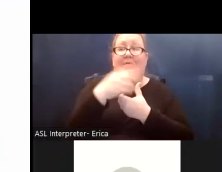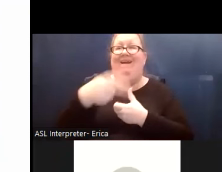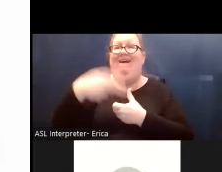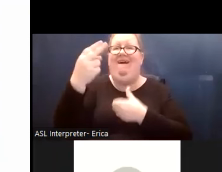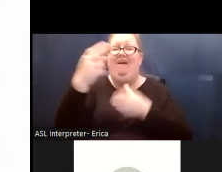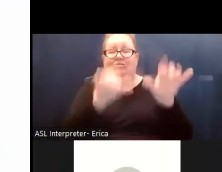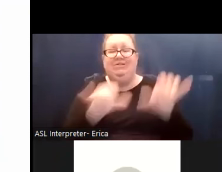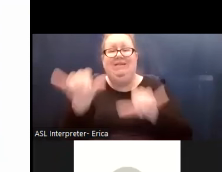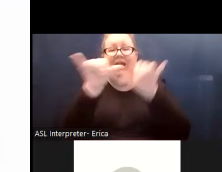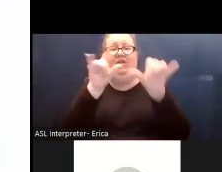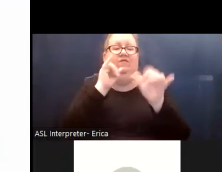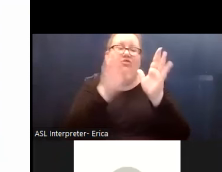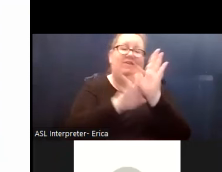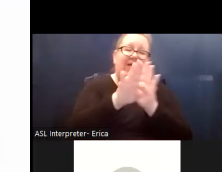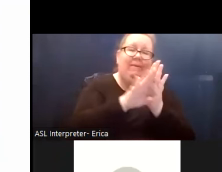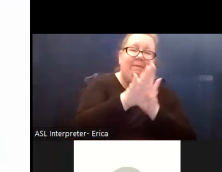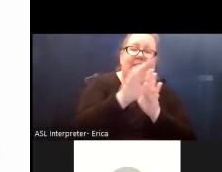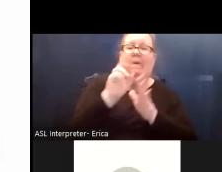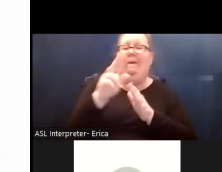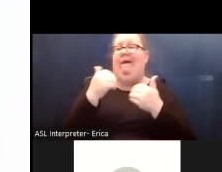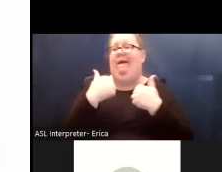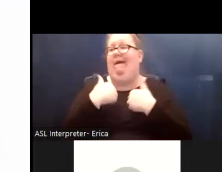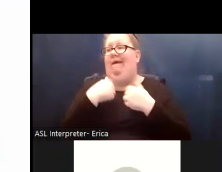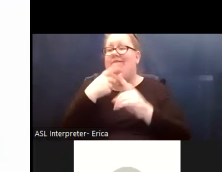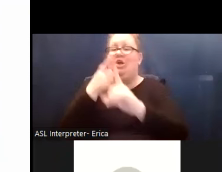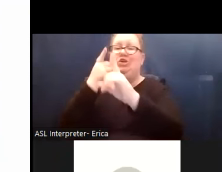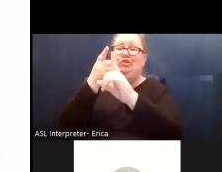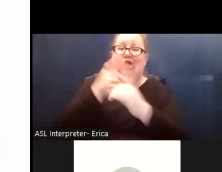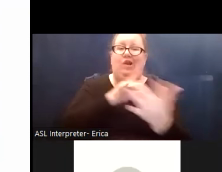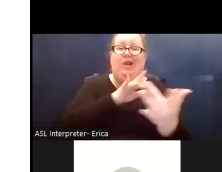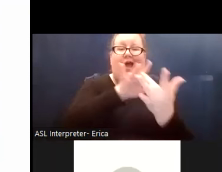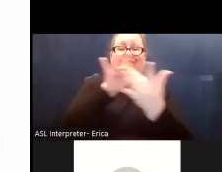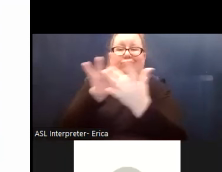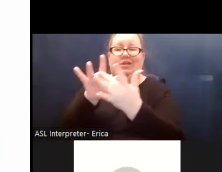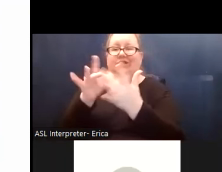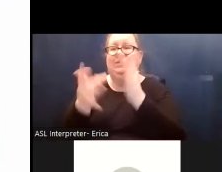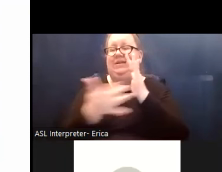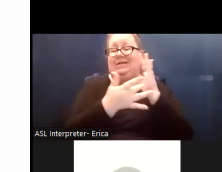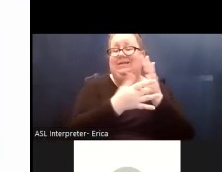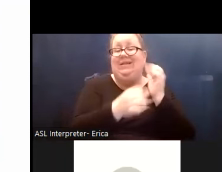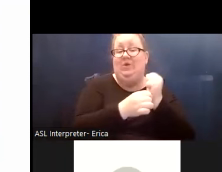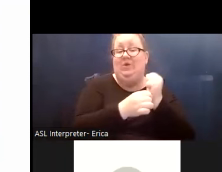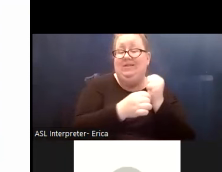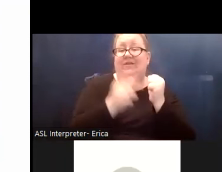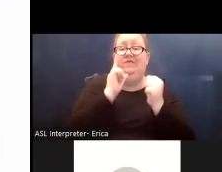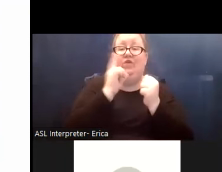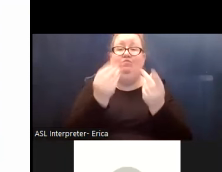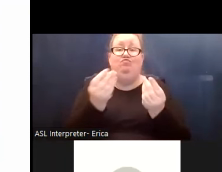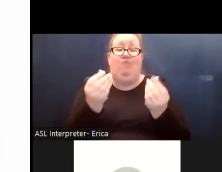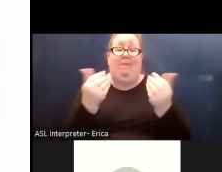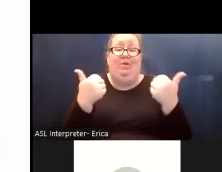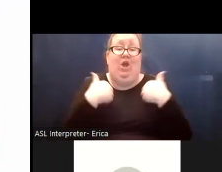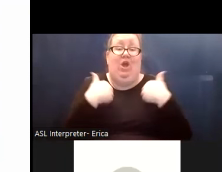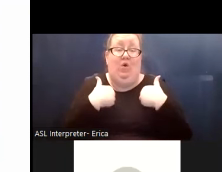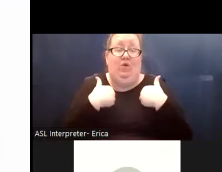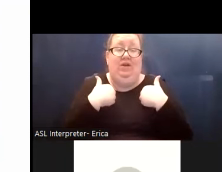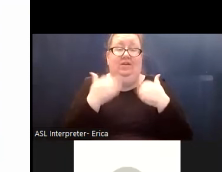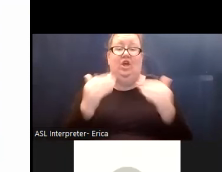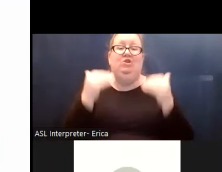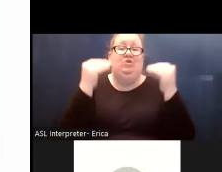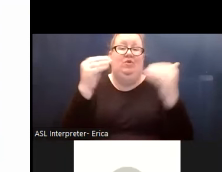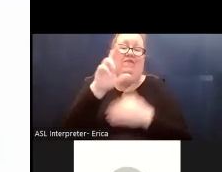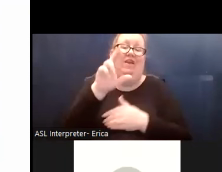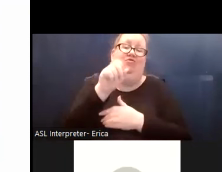into development or having targeted outreach and technical assistance to property owners to advance retrofits for existing